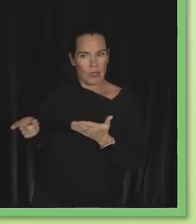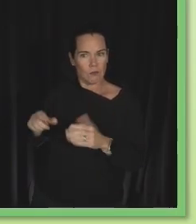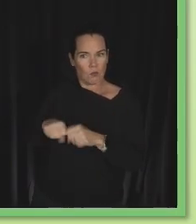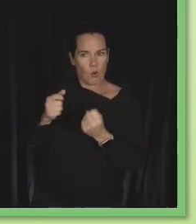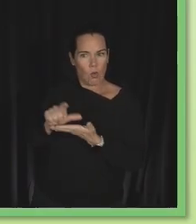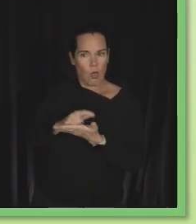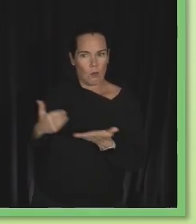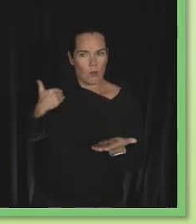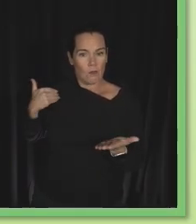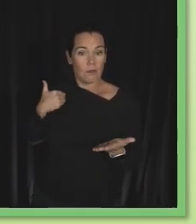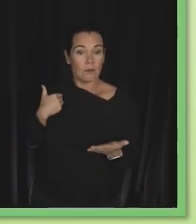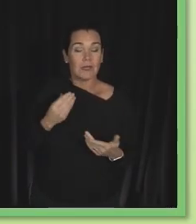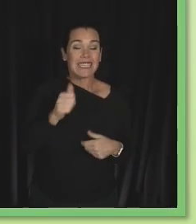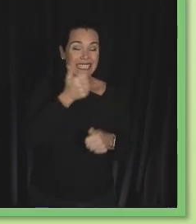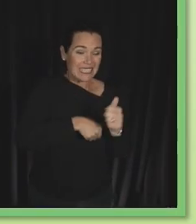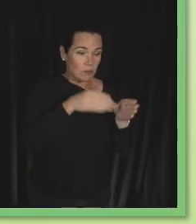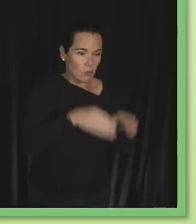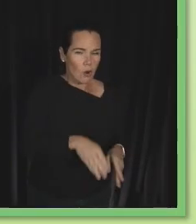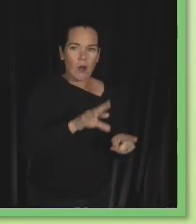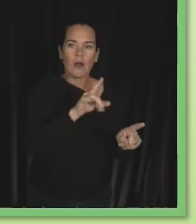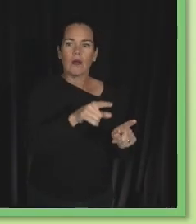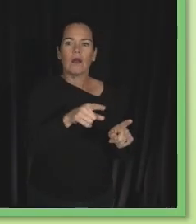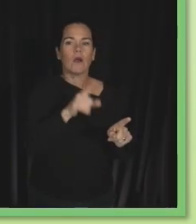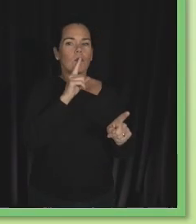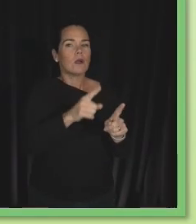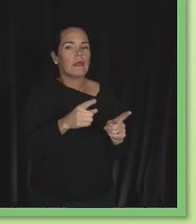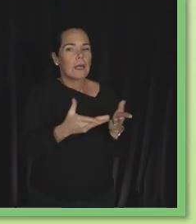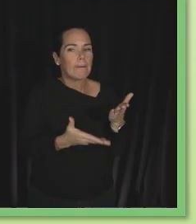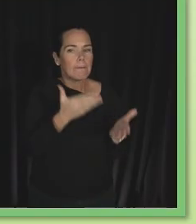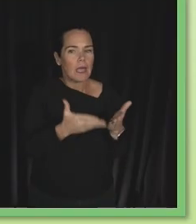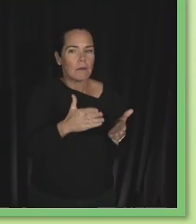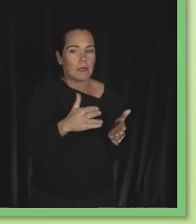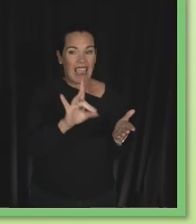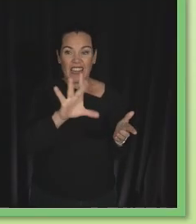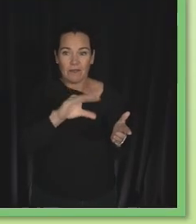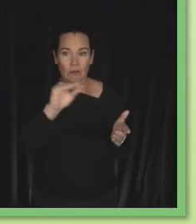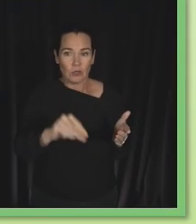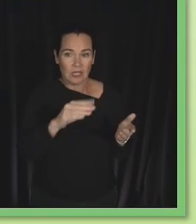85% chance of becoming a hands-on abuser. Thank you.